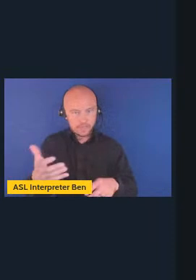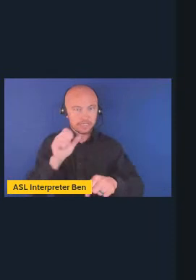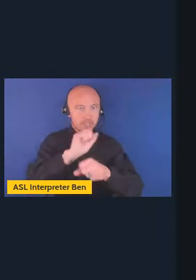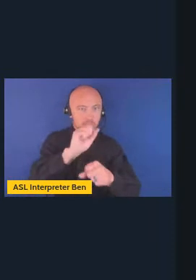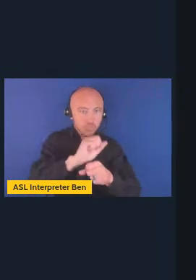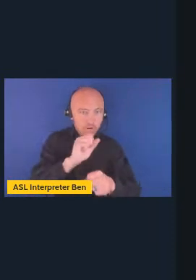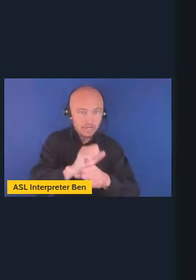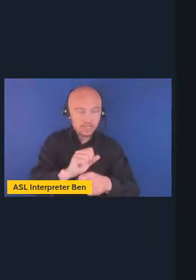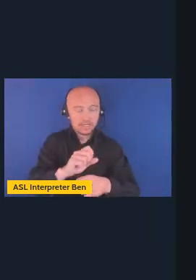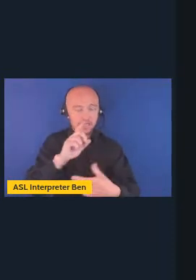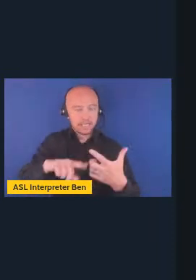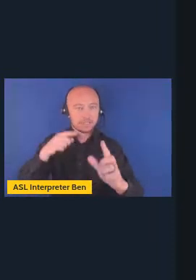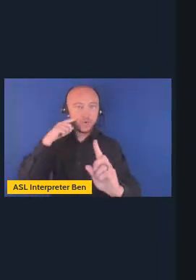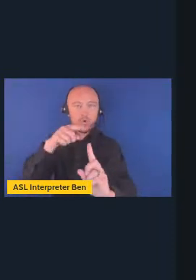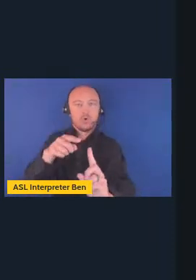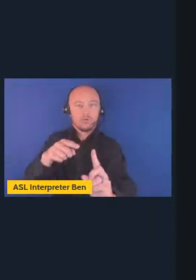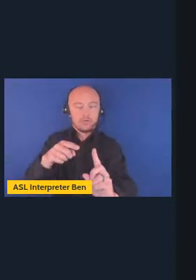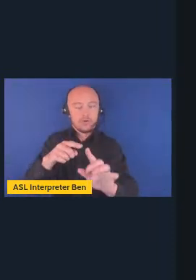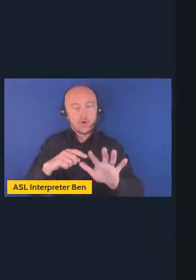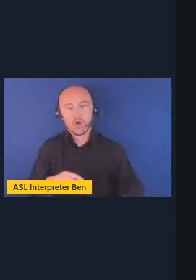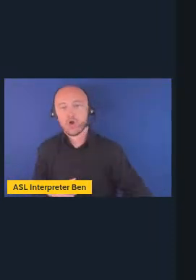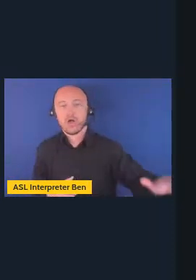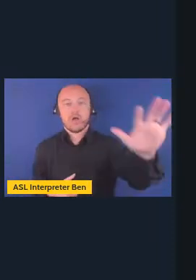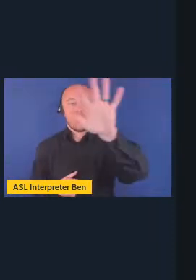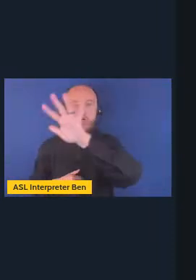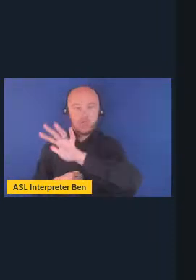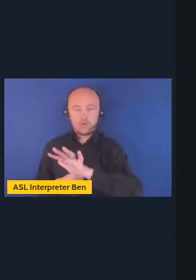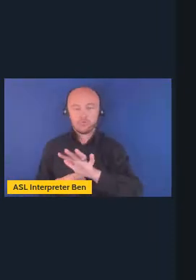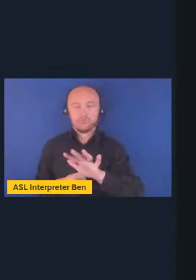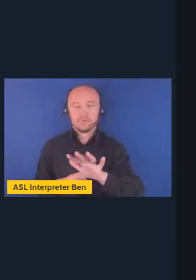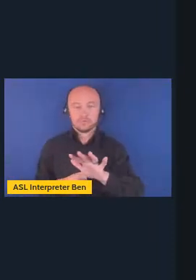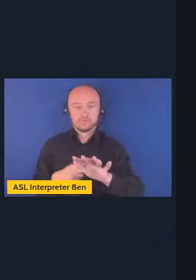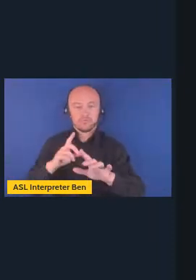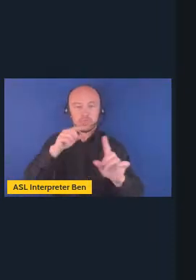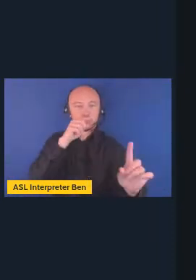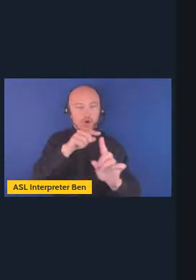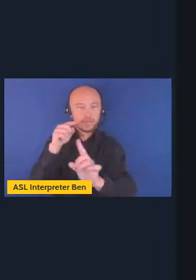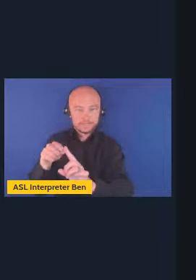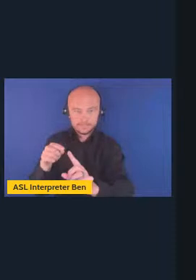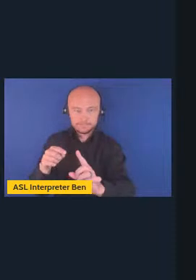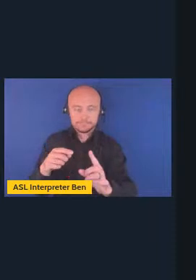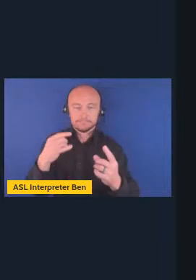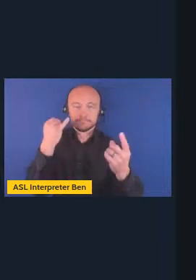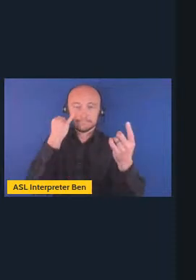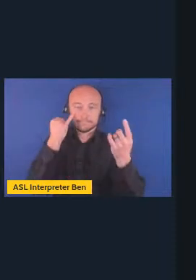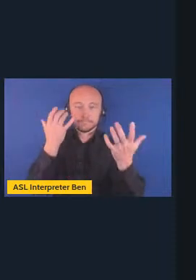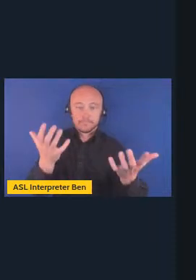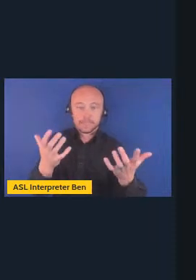as you intended across all your designated targets. If you want this software, you can run